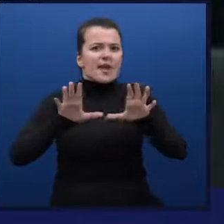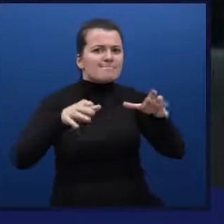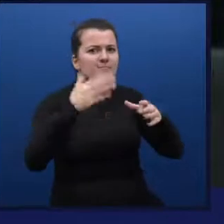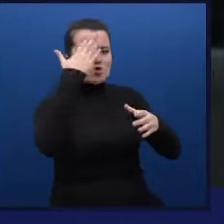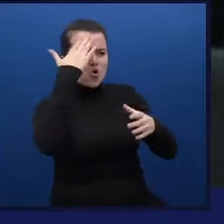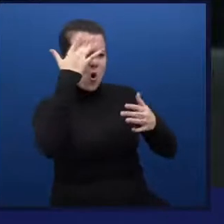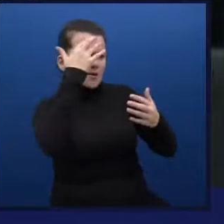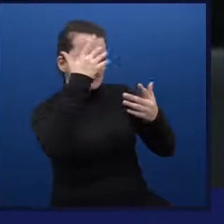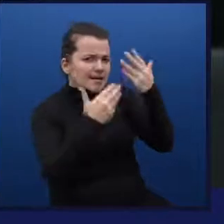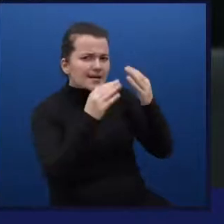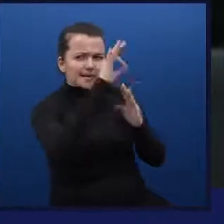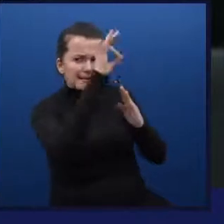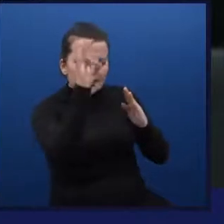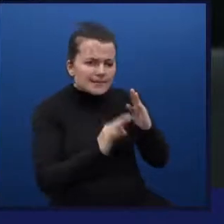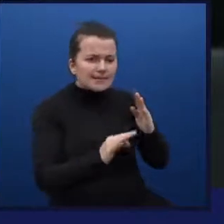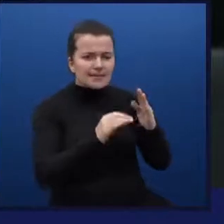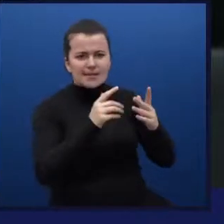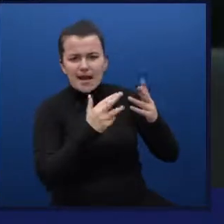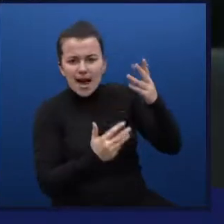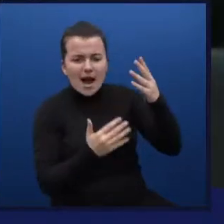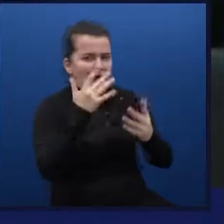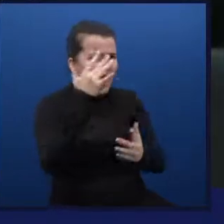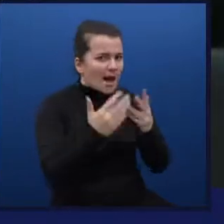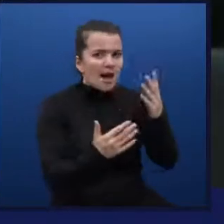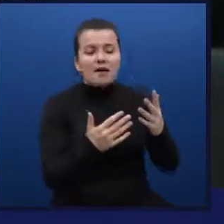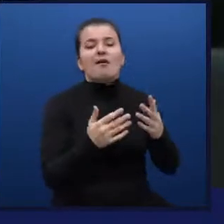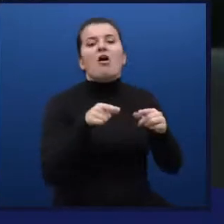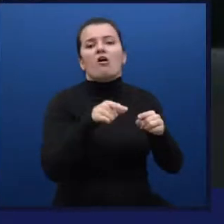that you need to build a model from scratch.